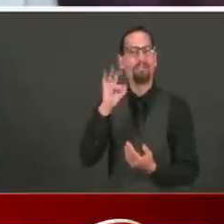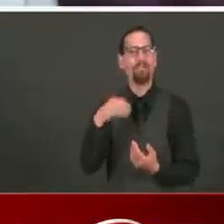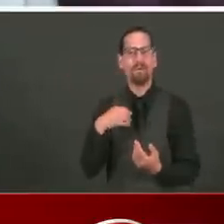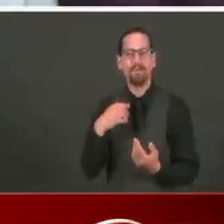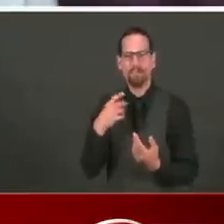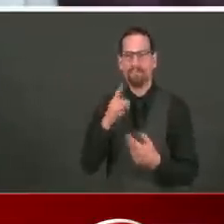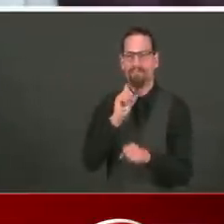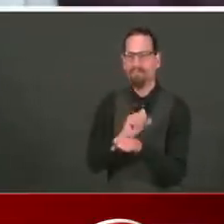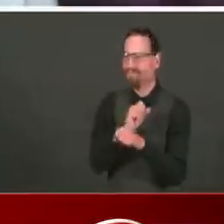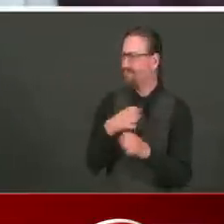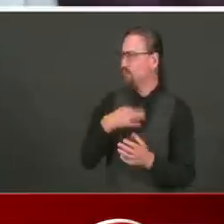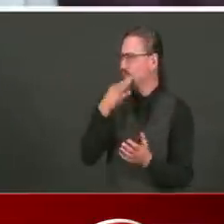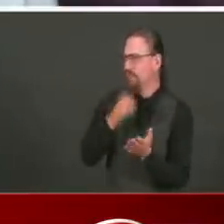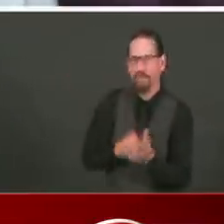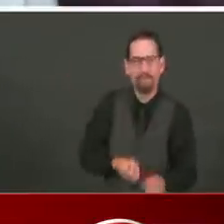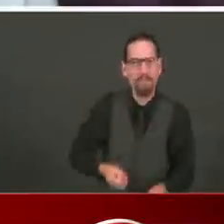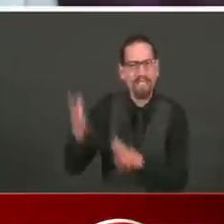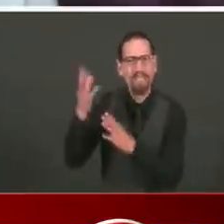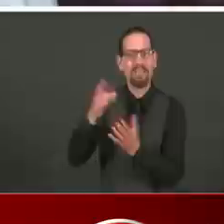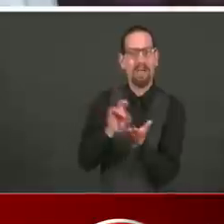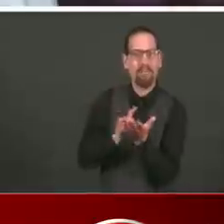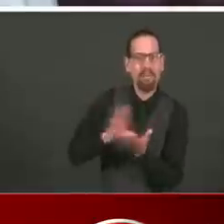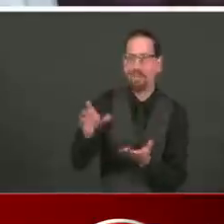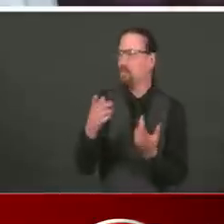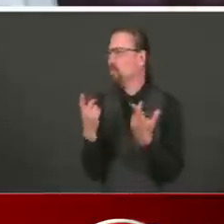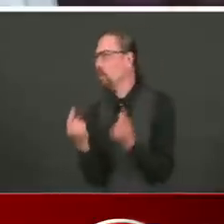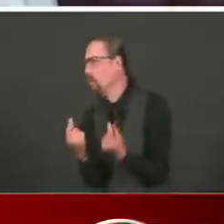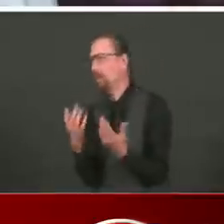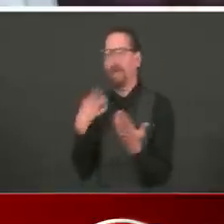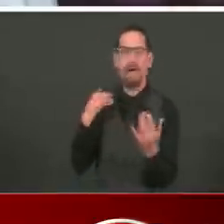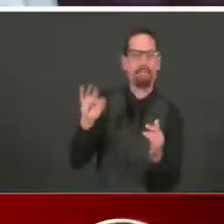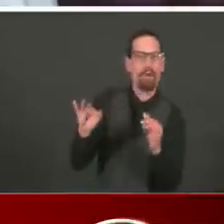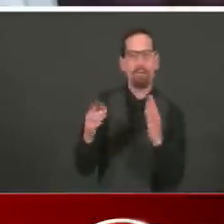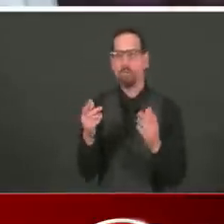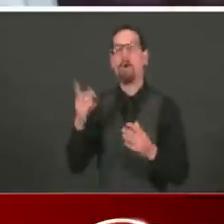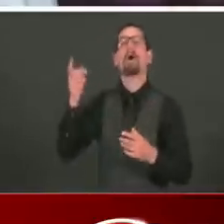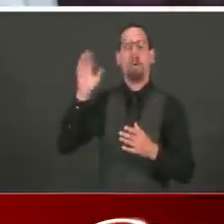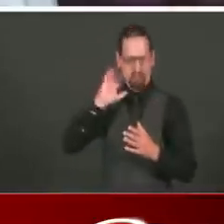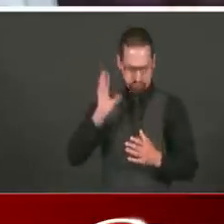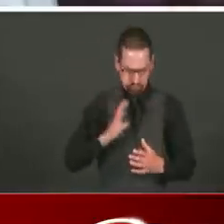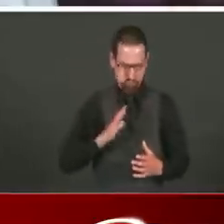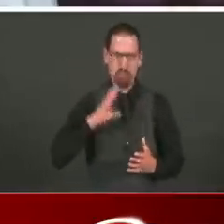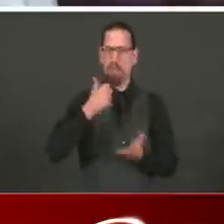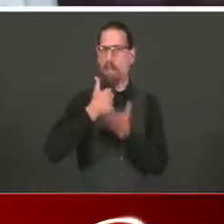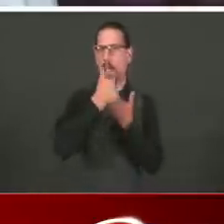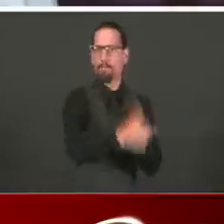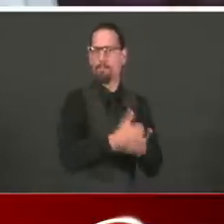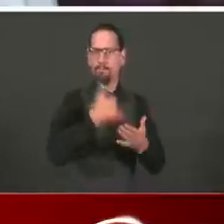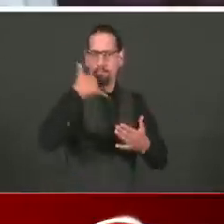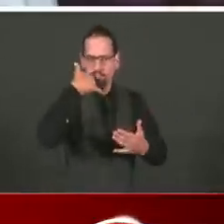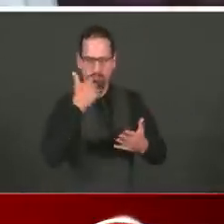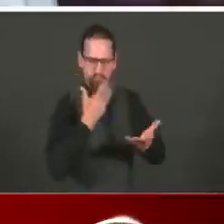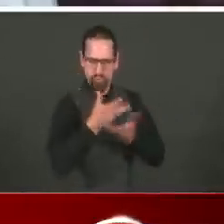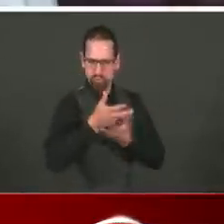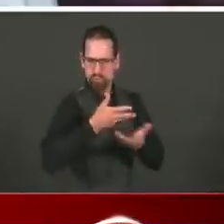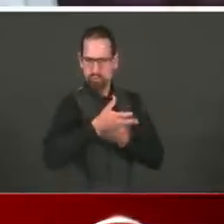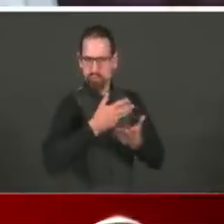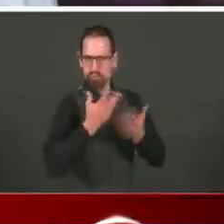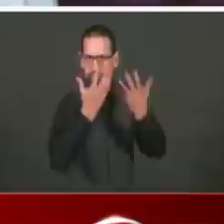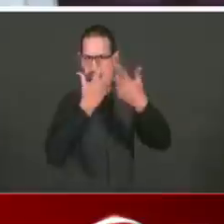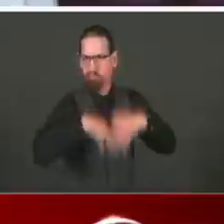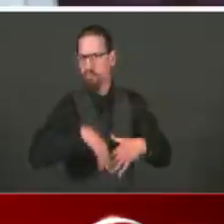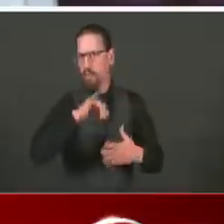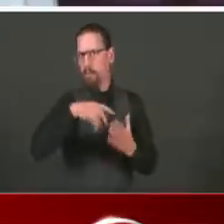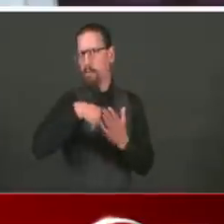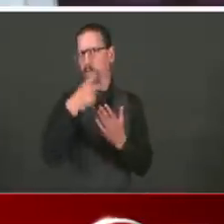on a payment plan with my landlord, and we'll get you into this program. Both parties have to agree to participate. No one's